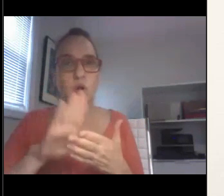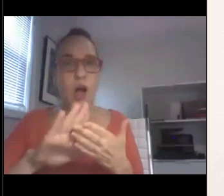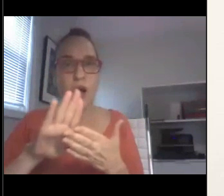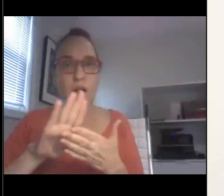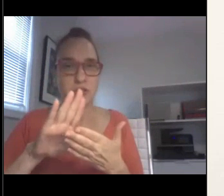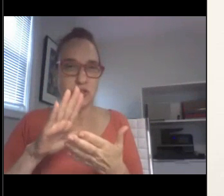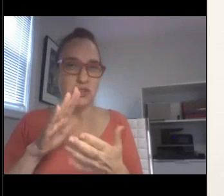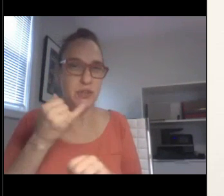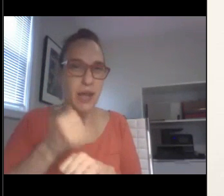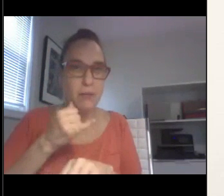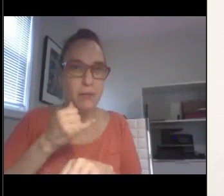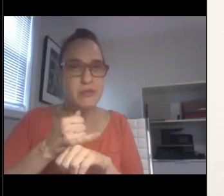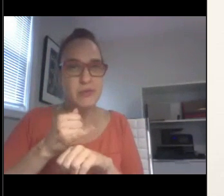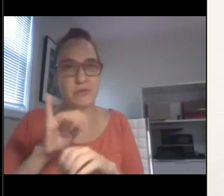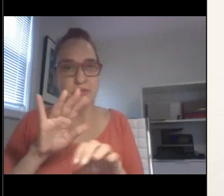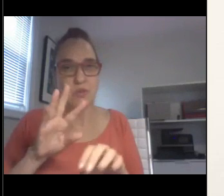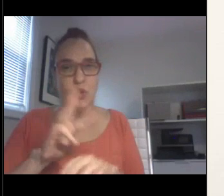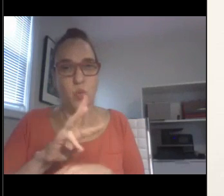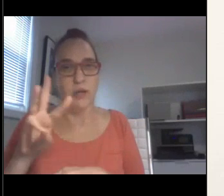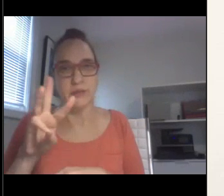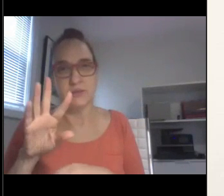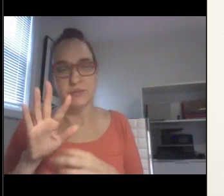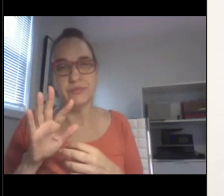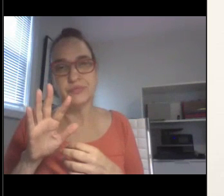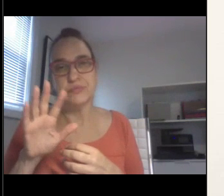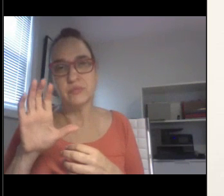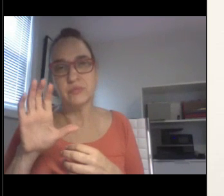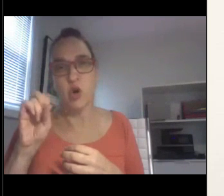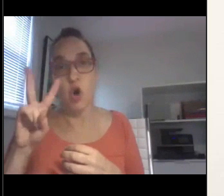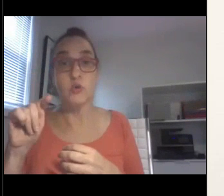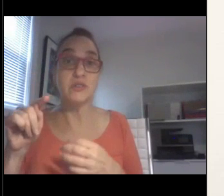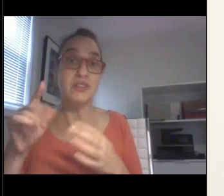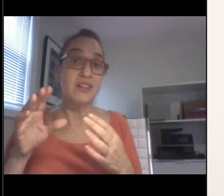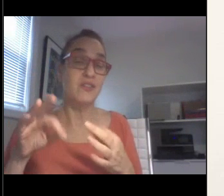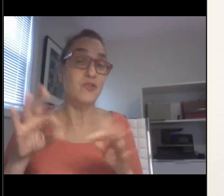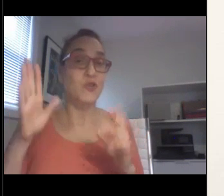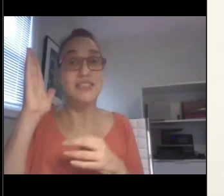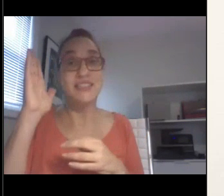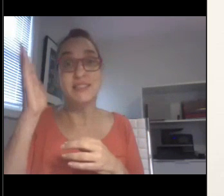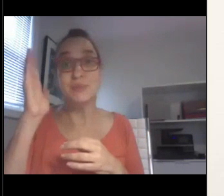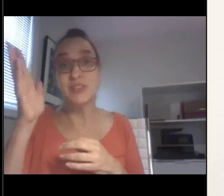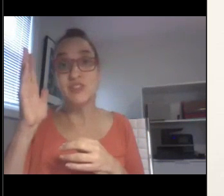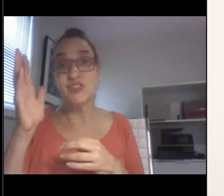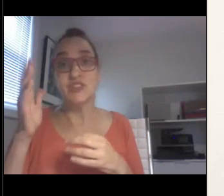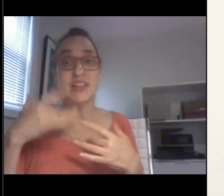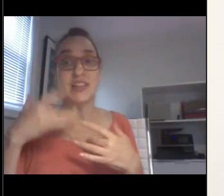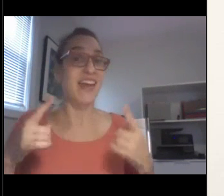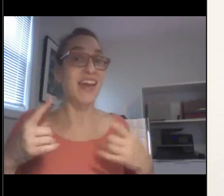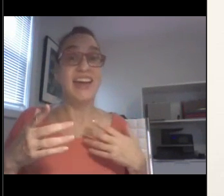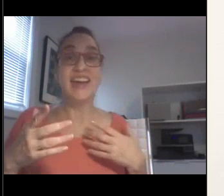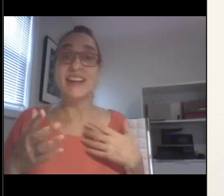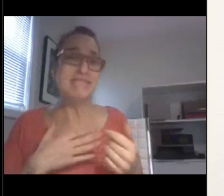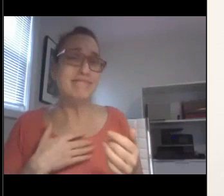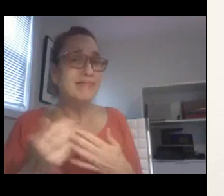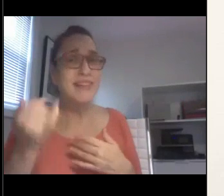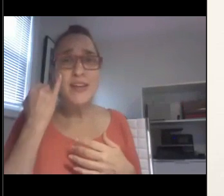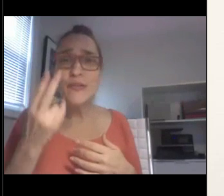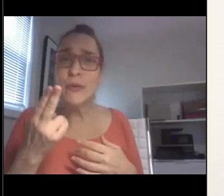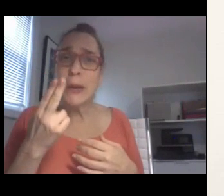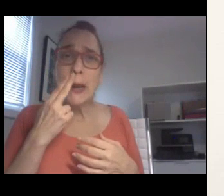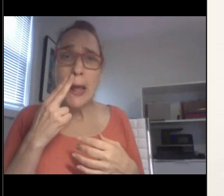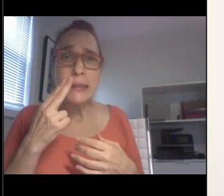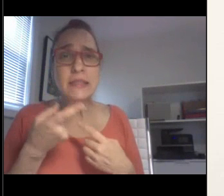of his events. It's a free speech event, right? So he has a sign saying, "Even Nazis deserve free speech." So